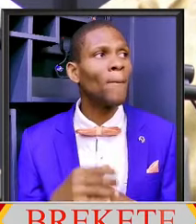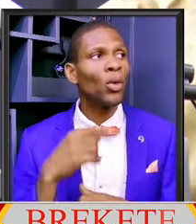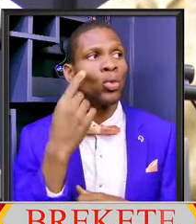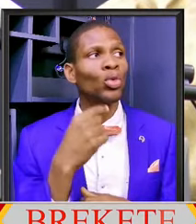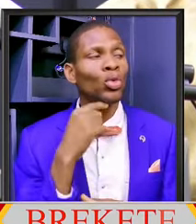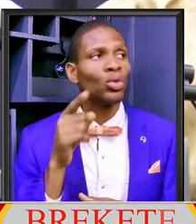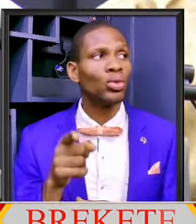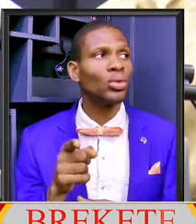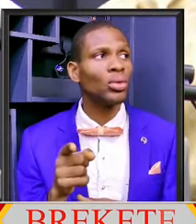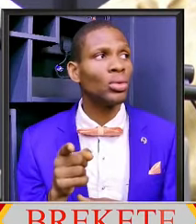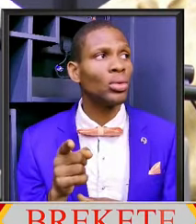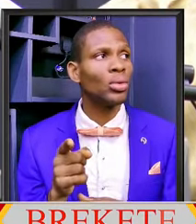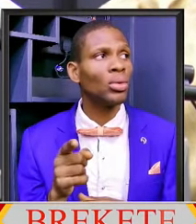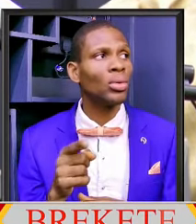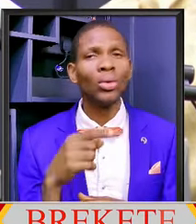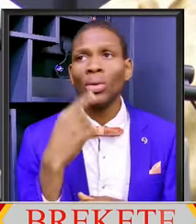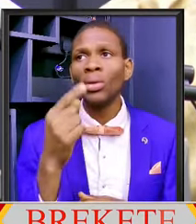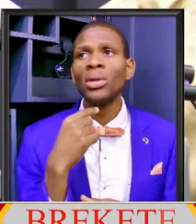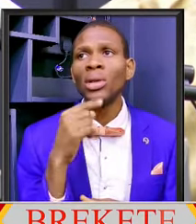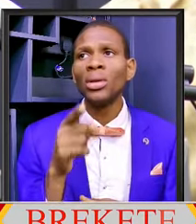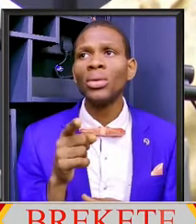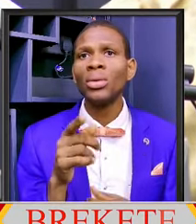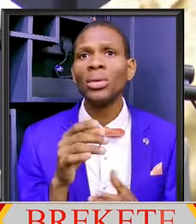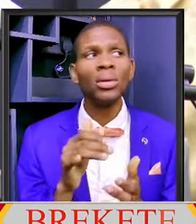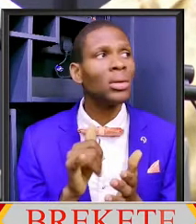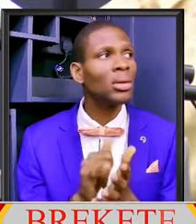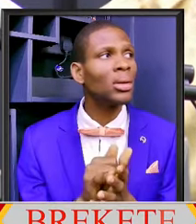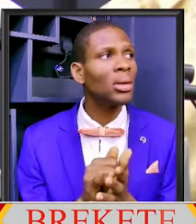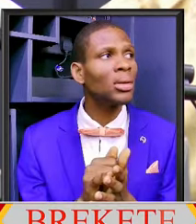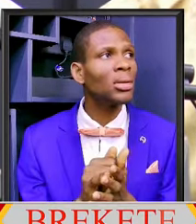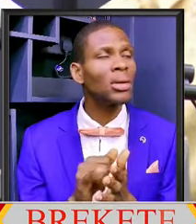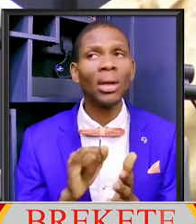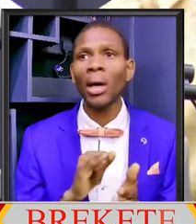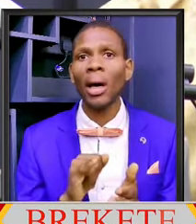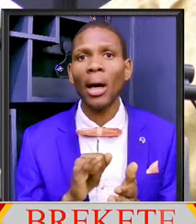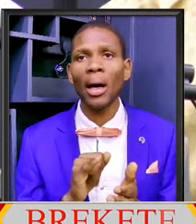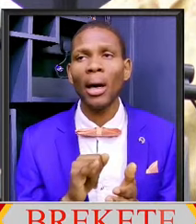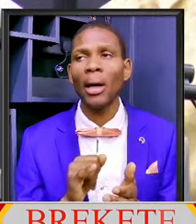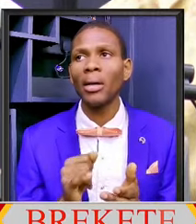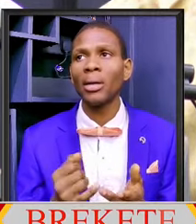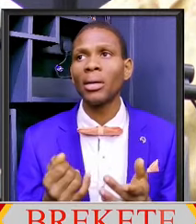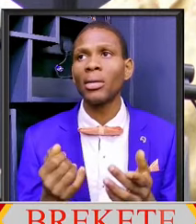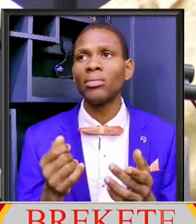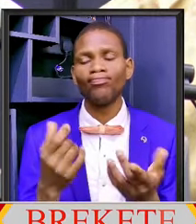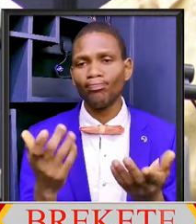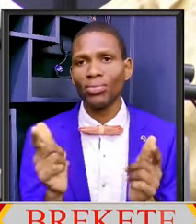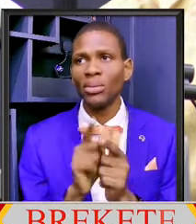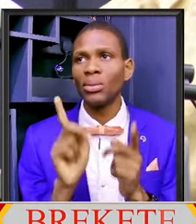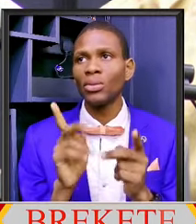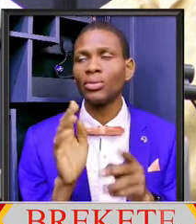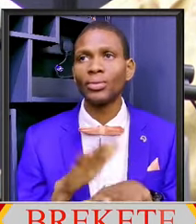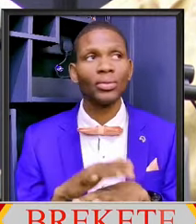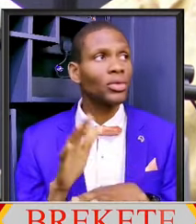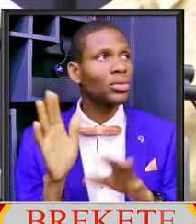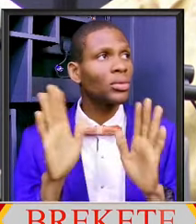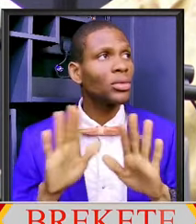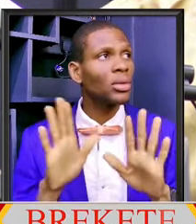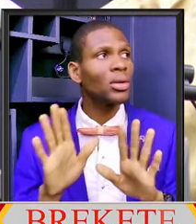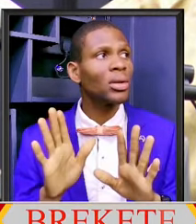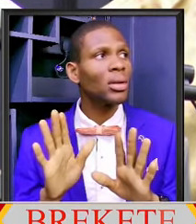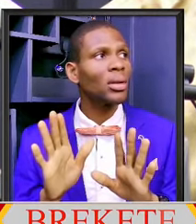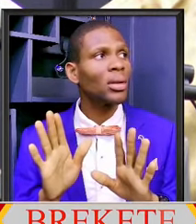told you, who can't tell you, say, I attend to people on Sunday? I always listen to